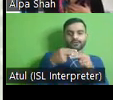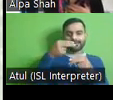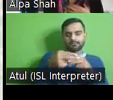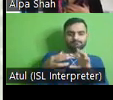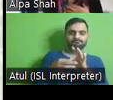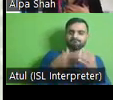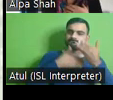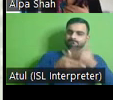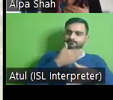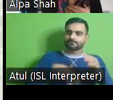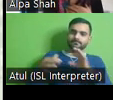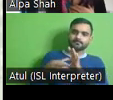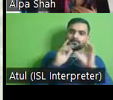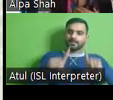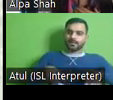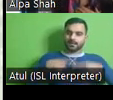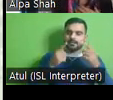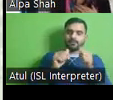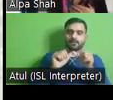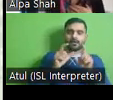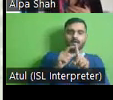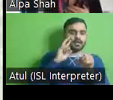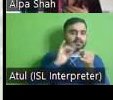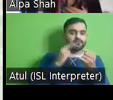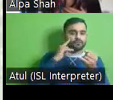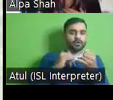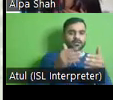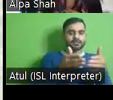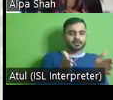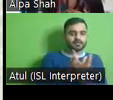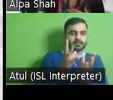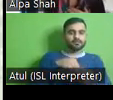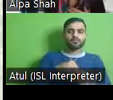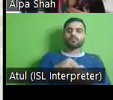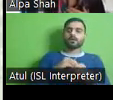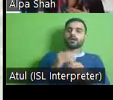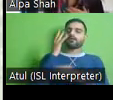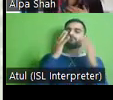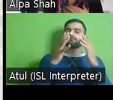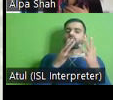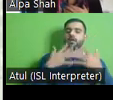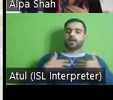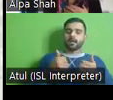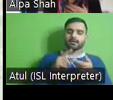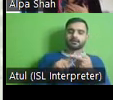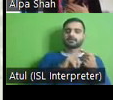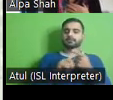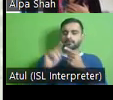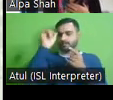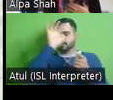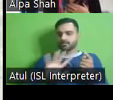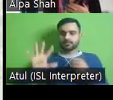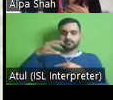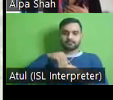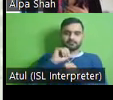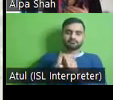And this involved living with Adivasi communities in the hills and forests of Jharkhand in eastern India